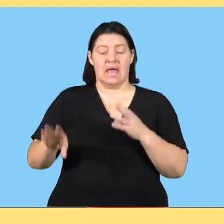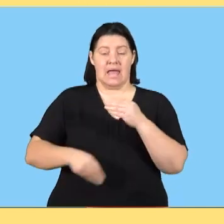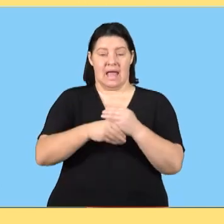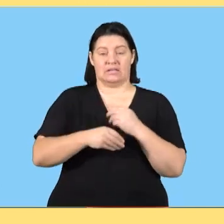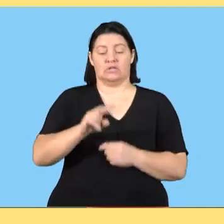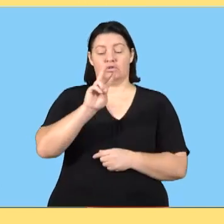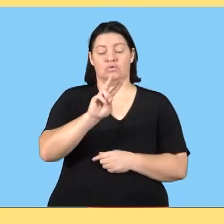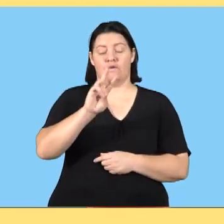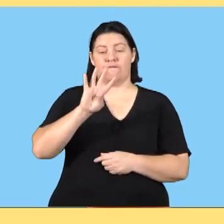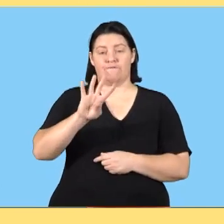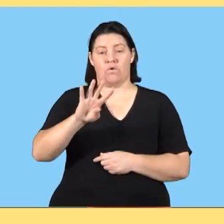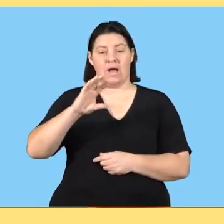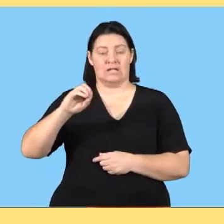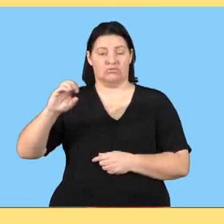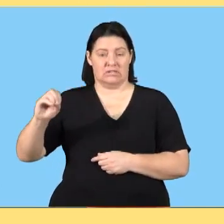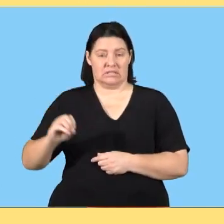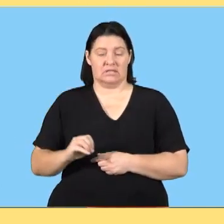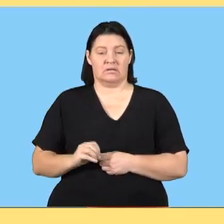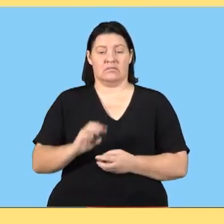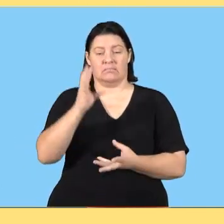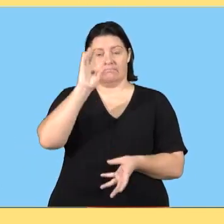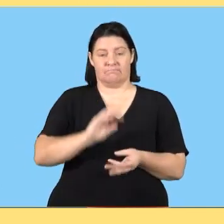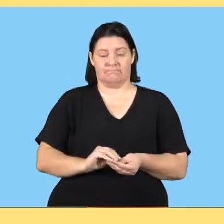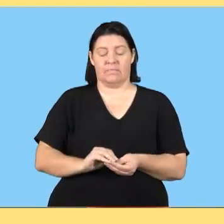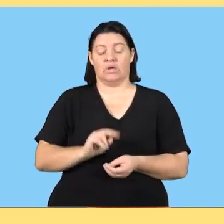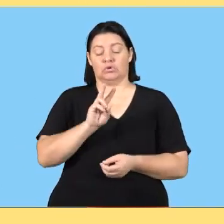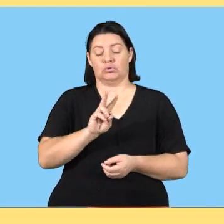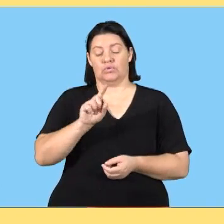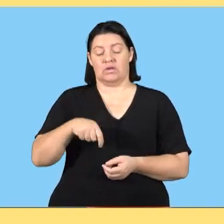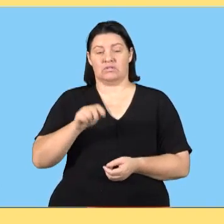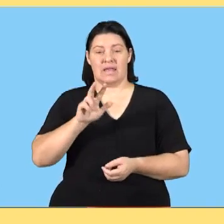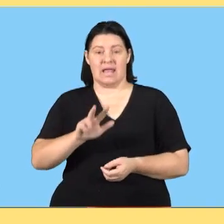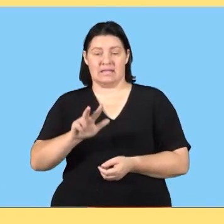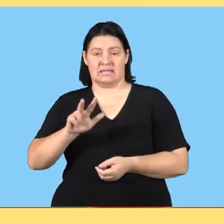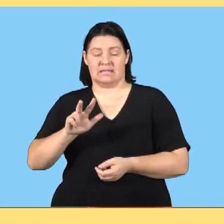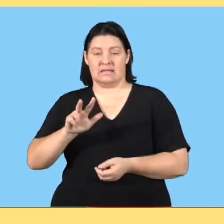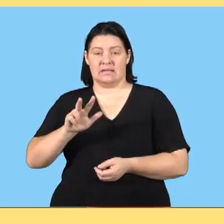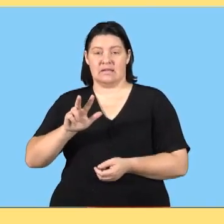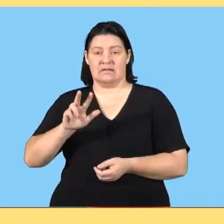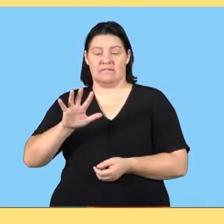450 plus 2,400, you get